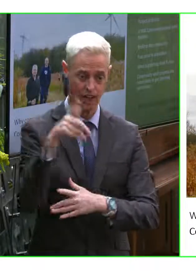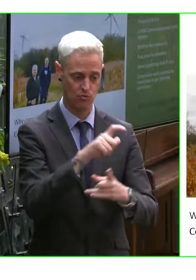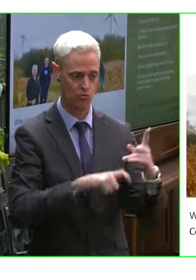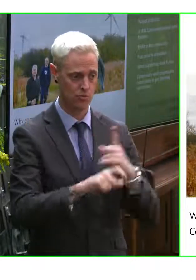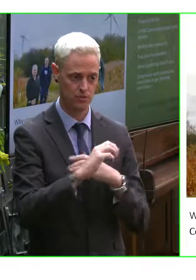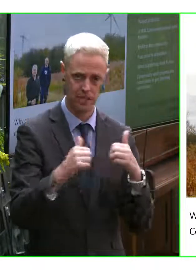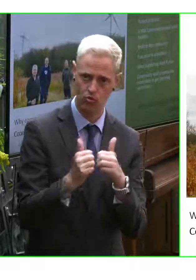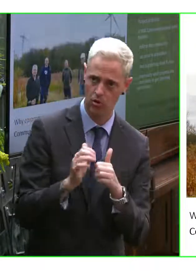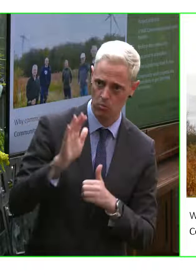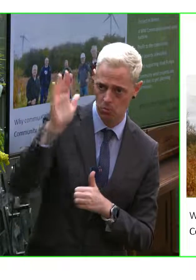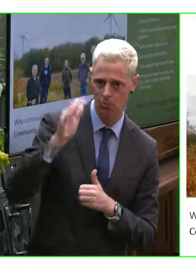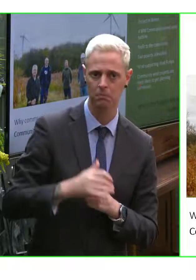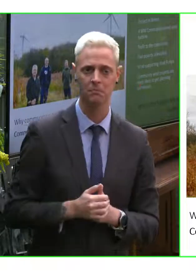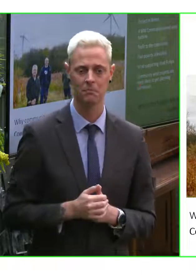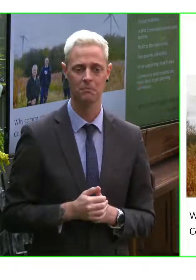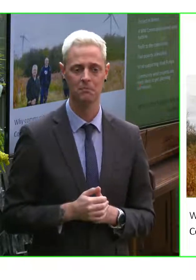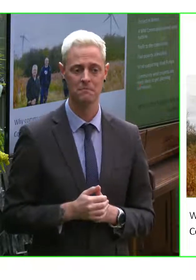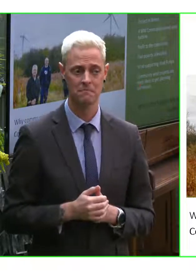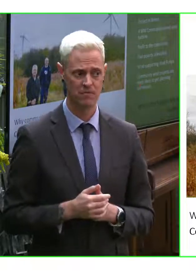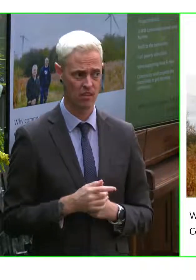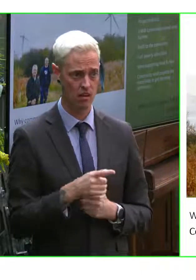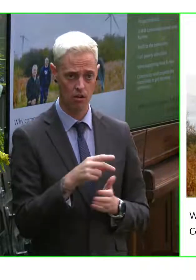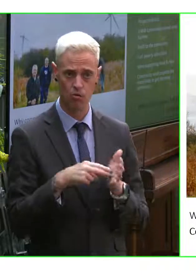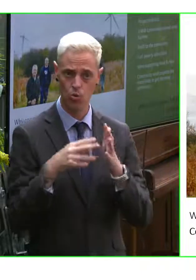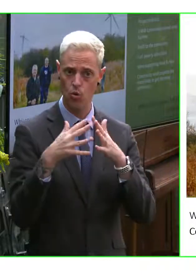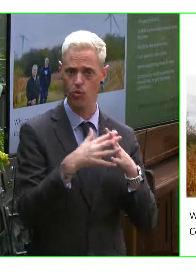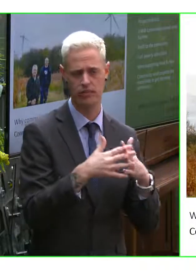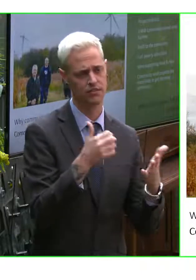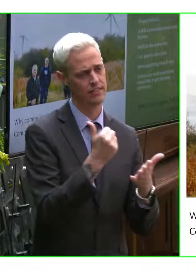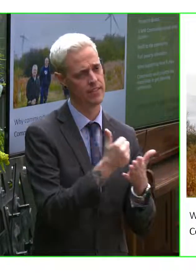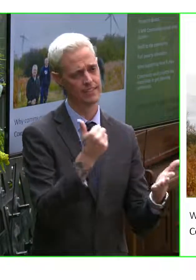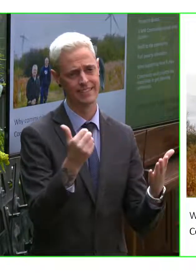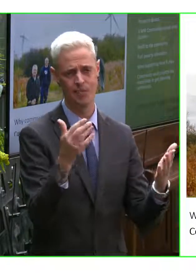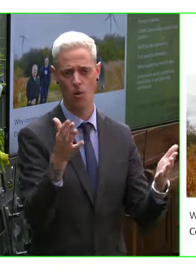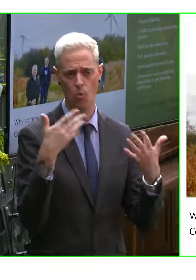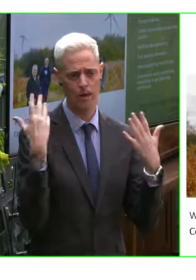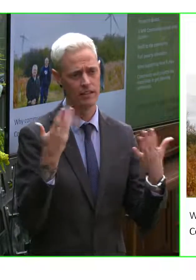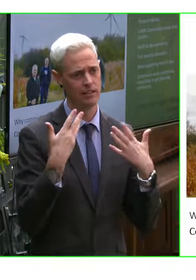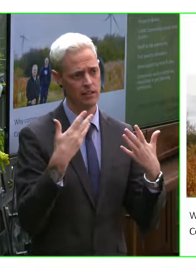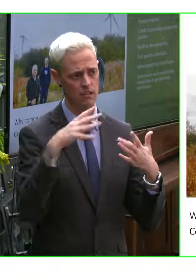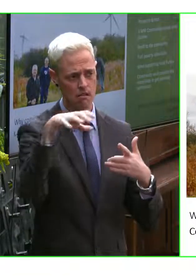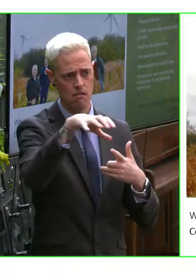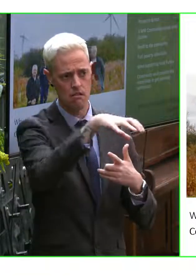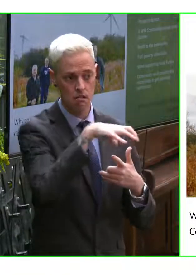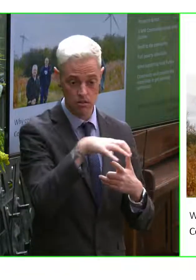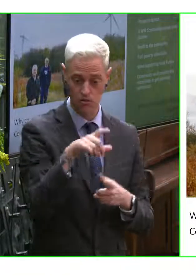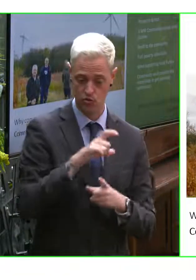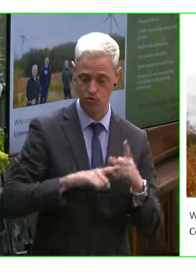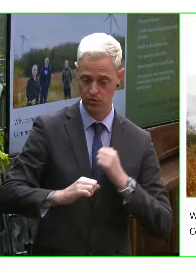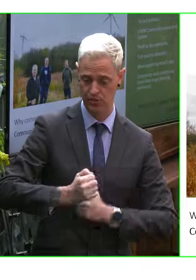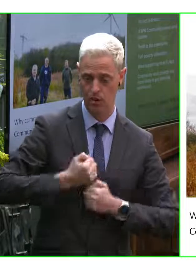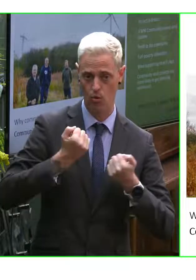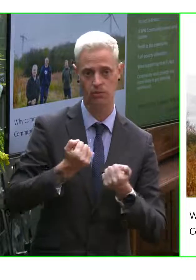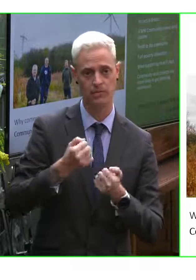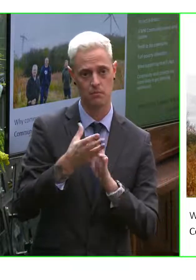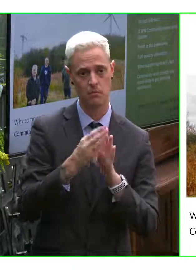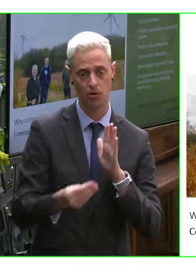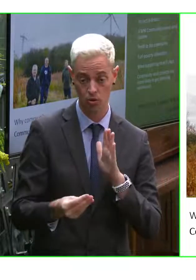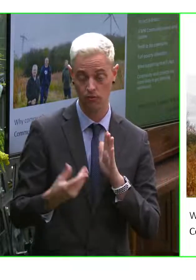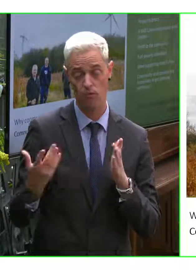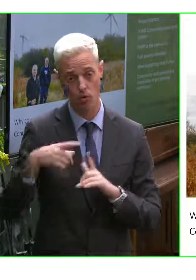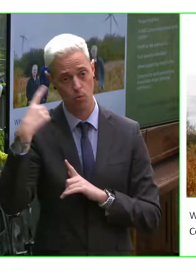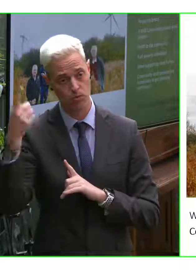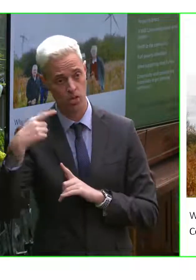consensus. We've got fantastic wind resource in the Northwest. We need to look at community ownership models for wind turbines, but